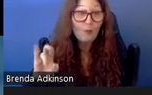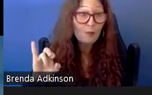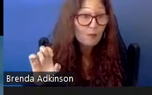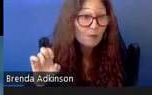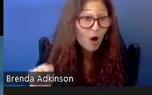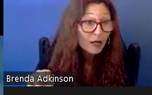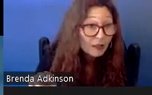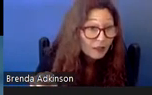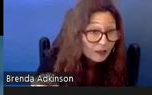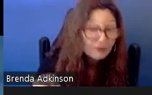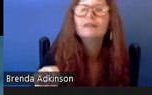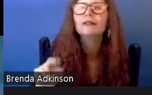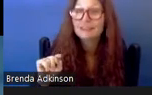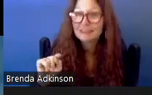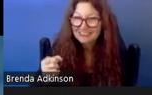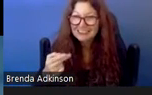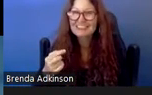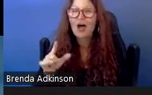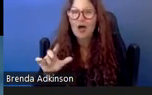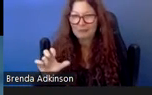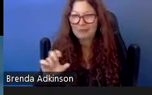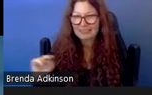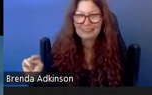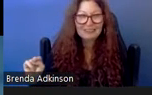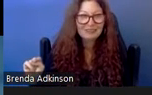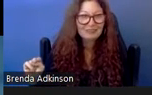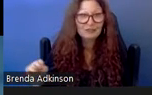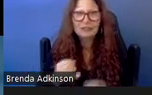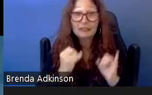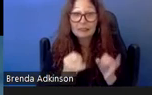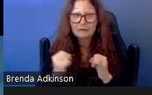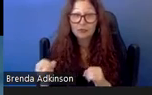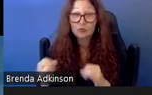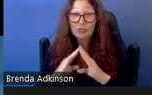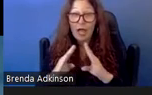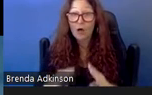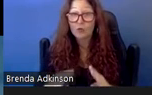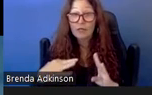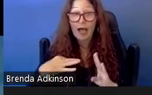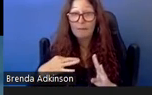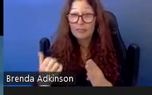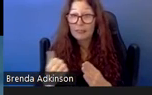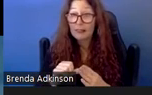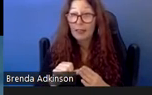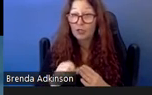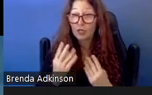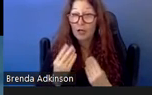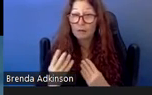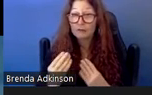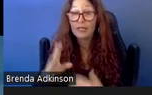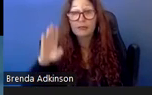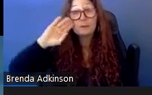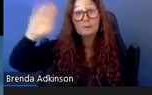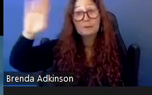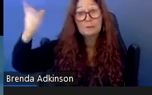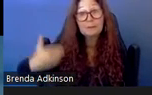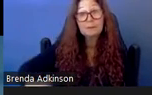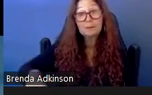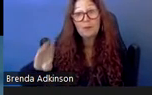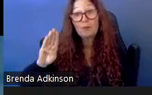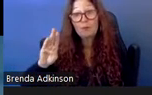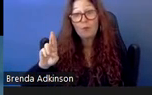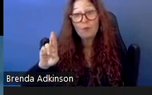and households applicant letter update. Brian, over to you. Hi, as mentioned, my name is Brian Thompson. I'm the